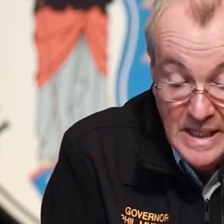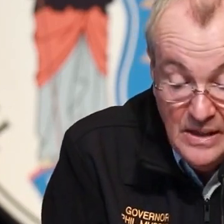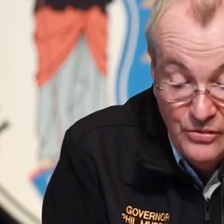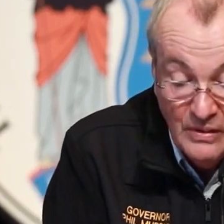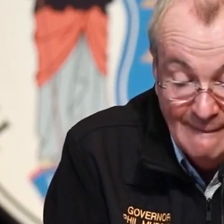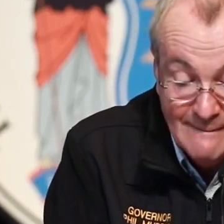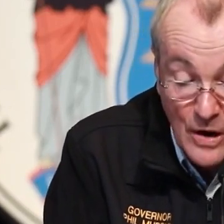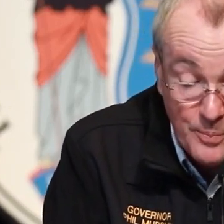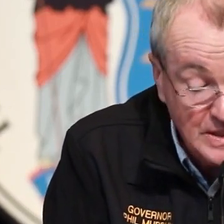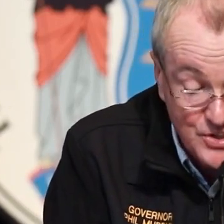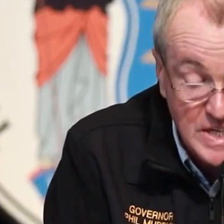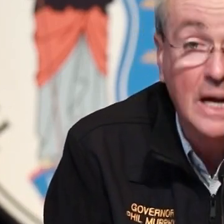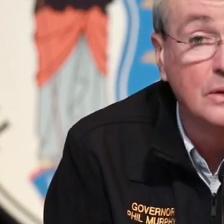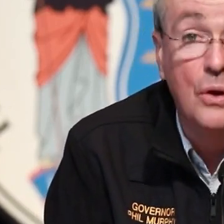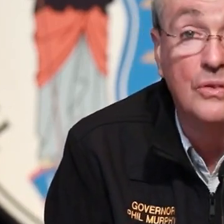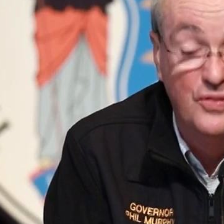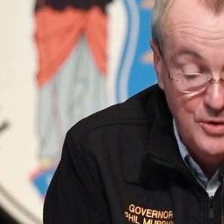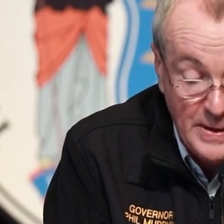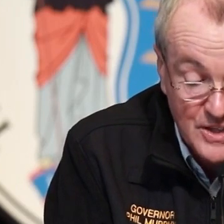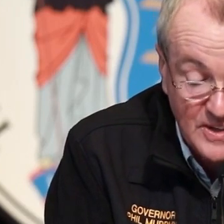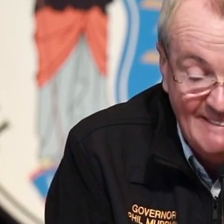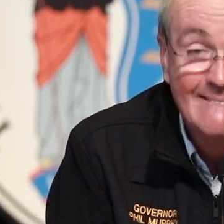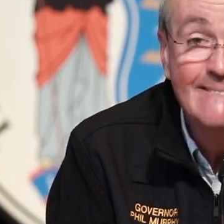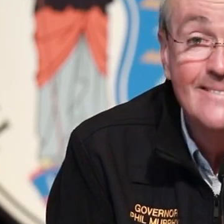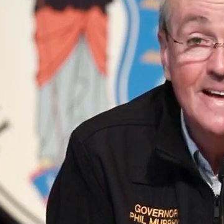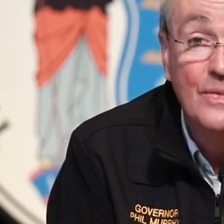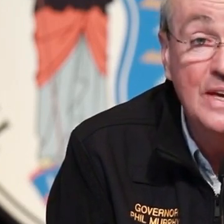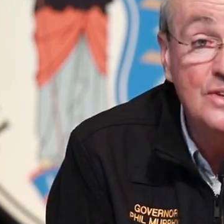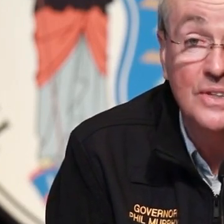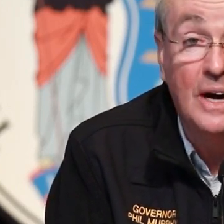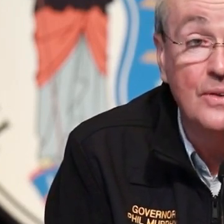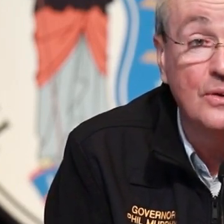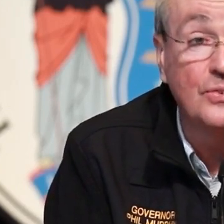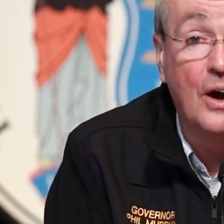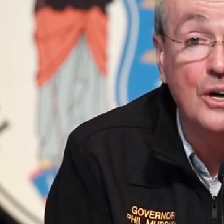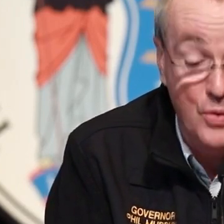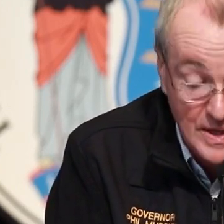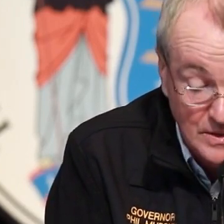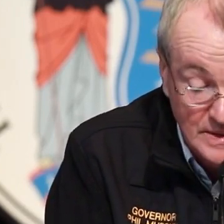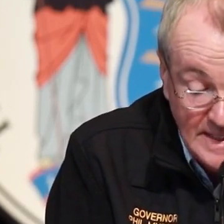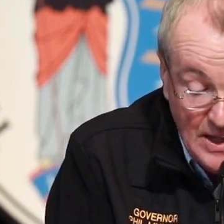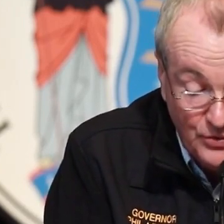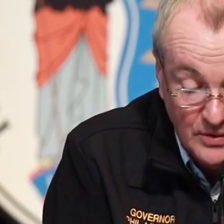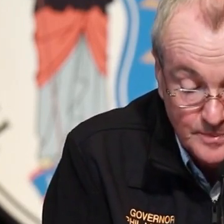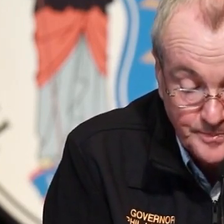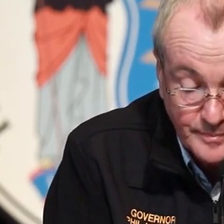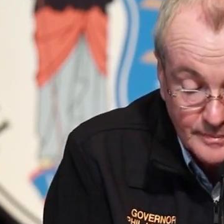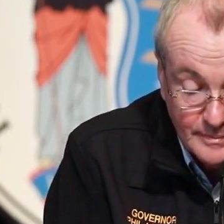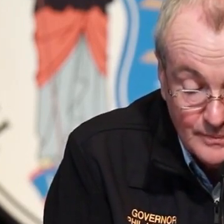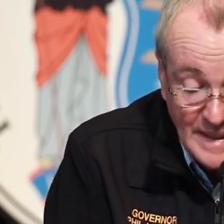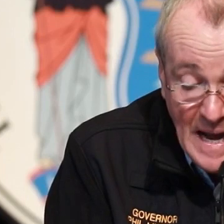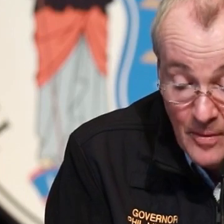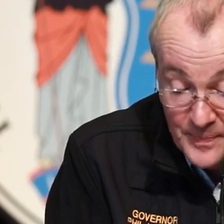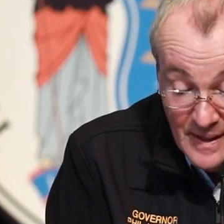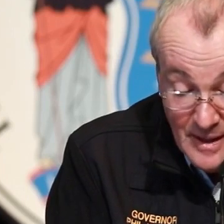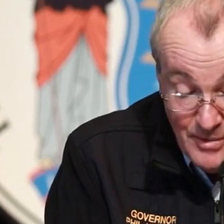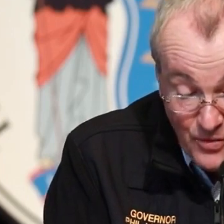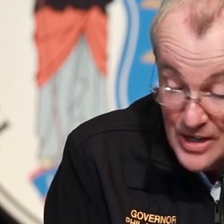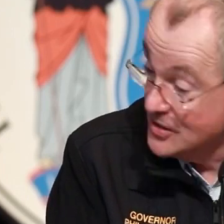special needs, or helping to stock a local food pantry. These and others are critical needs.